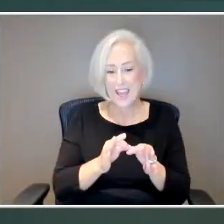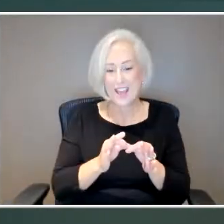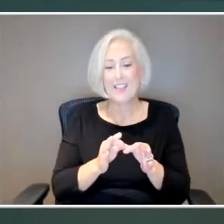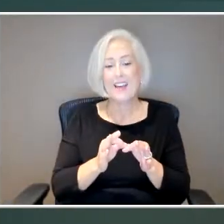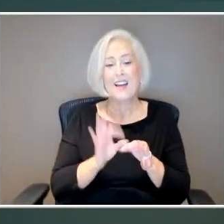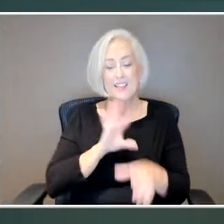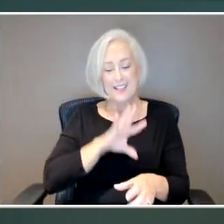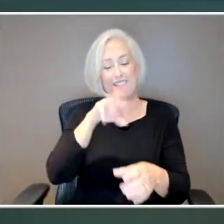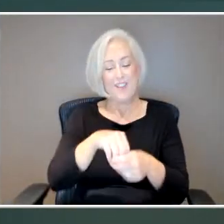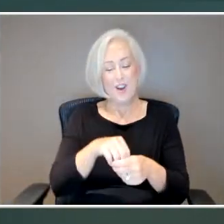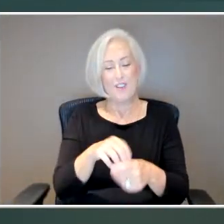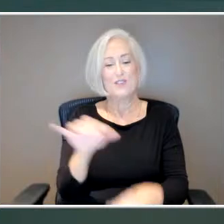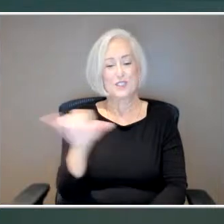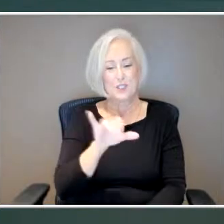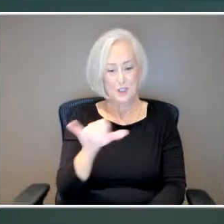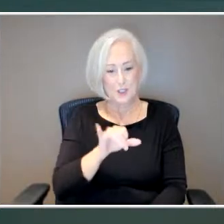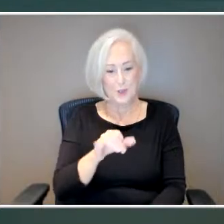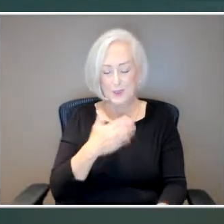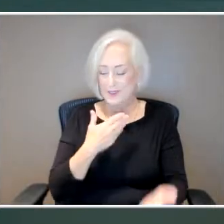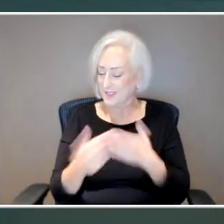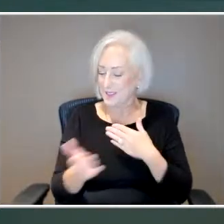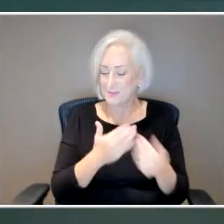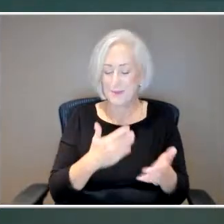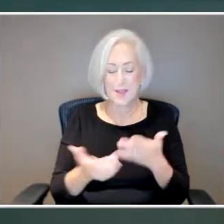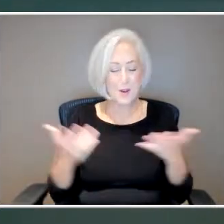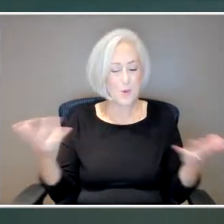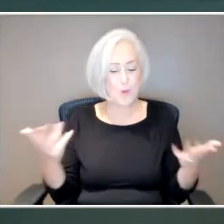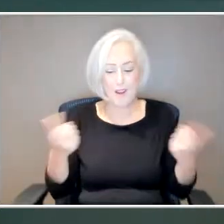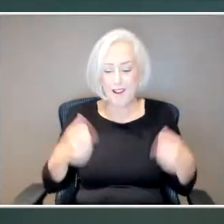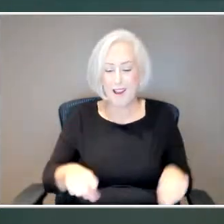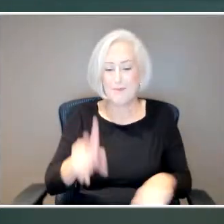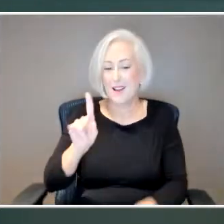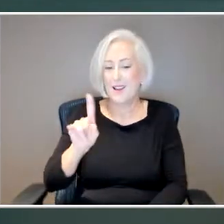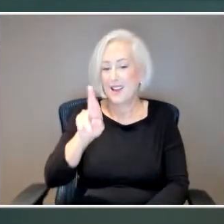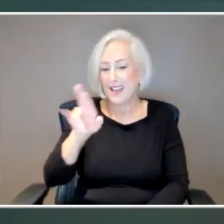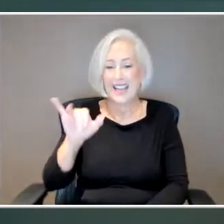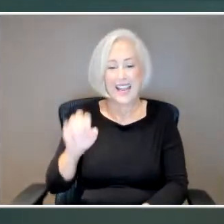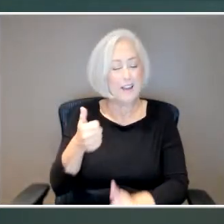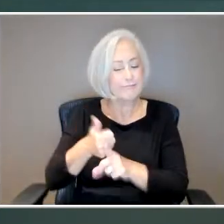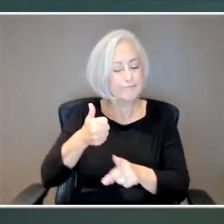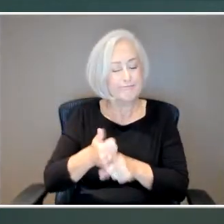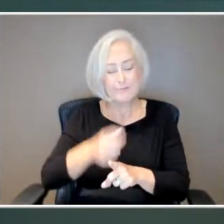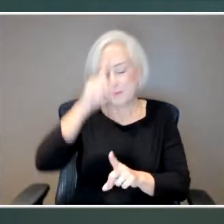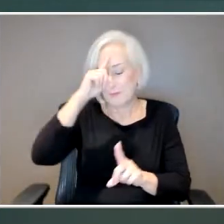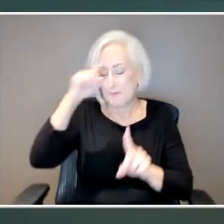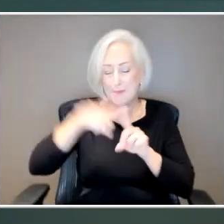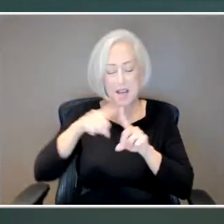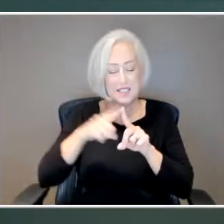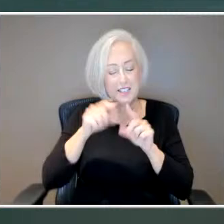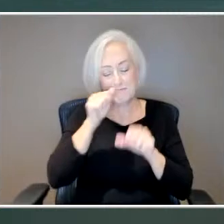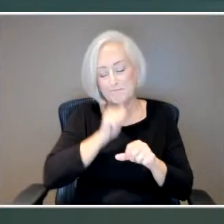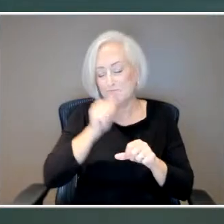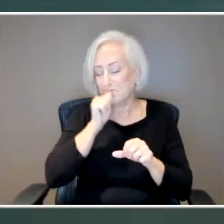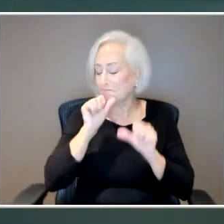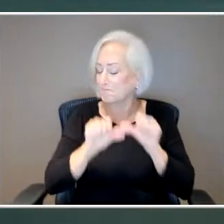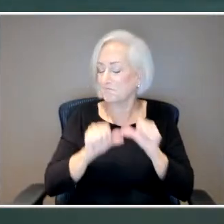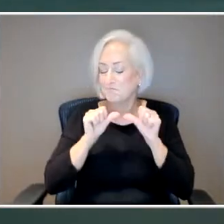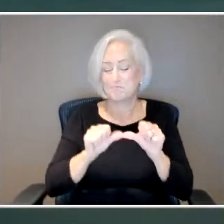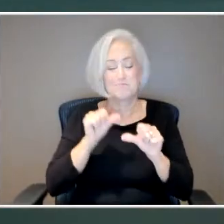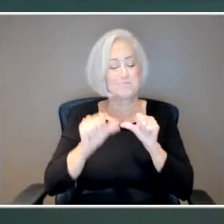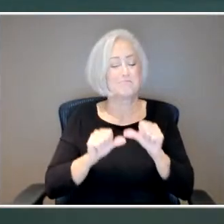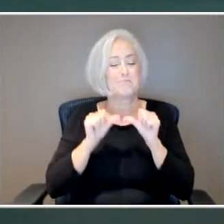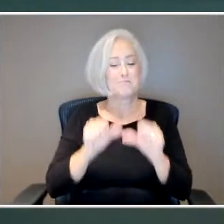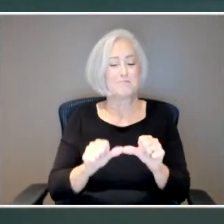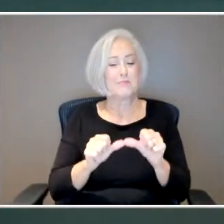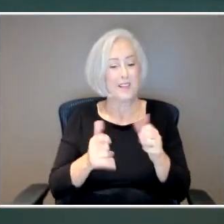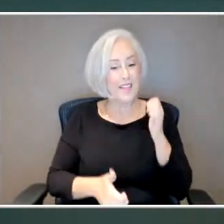no matter what we throw at her, she just keeps on putting one foot in front of the other, which is really the most important thing.